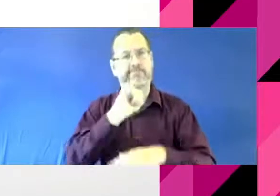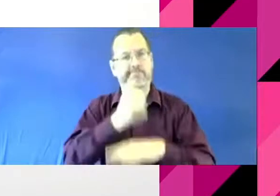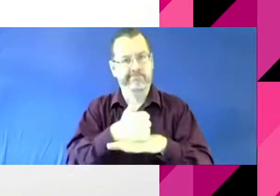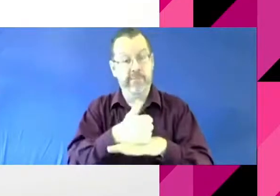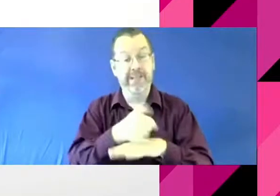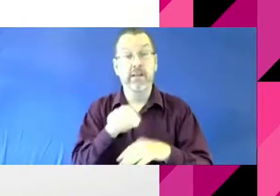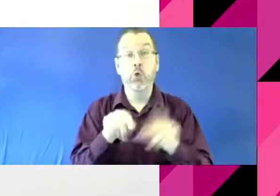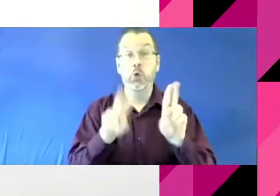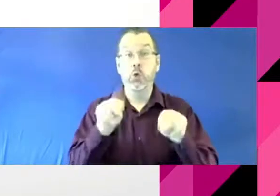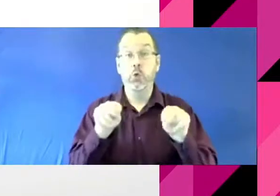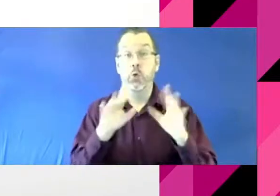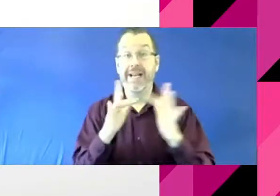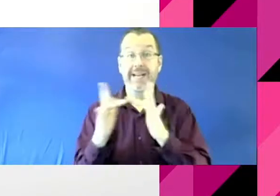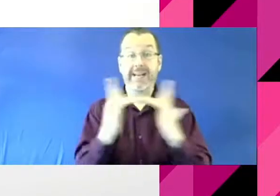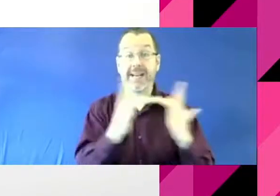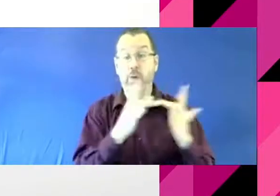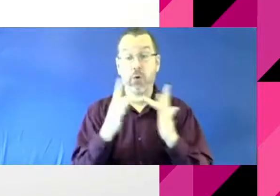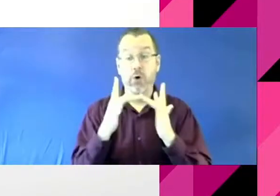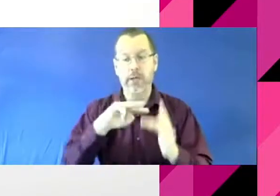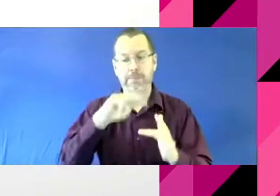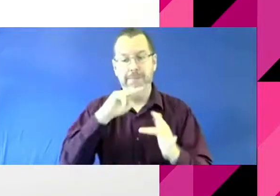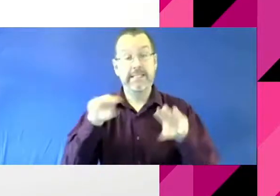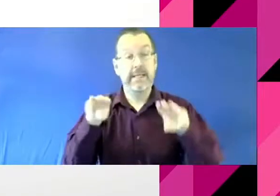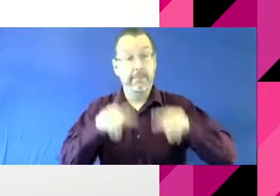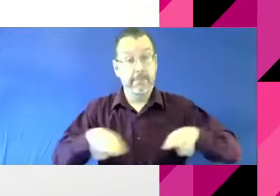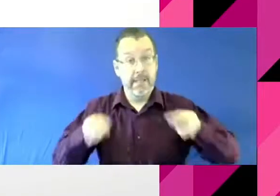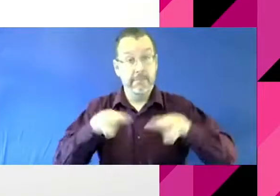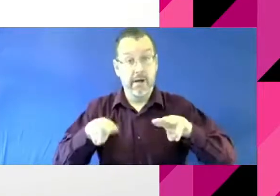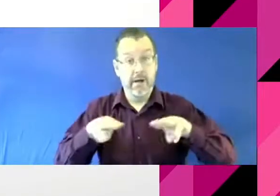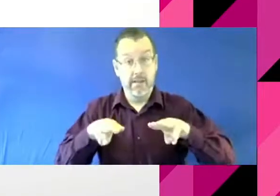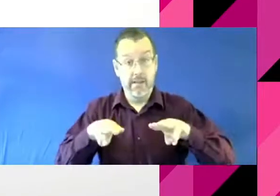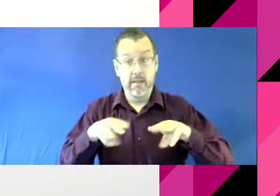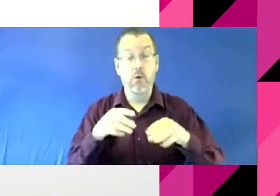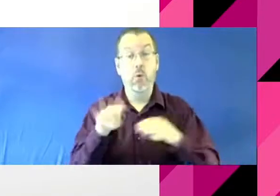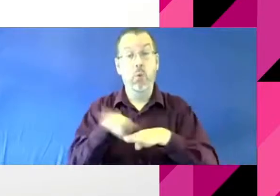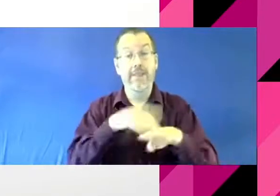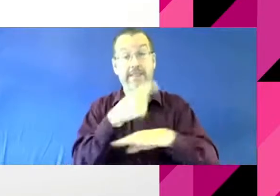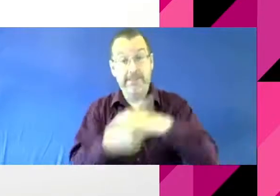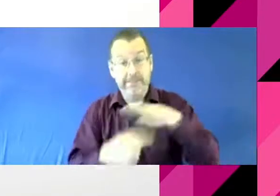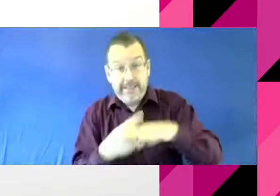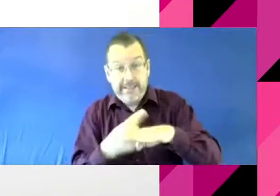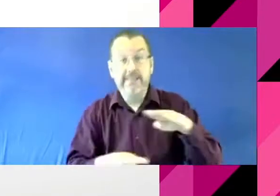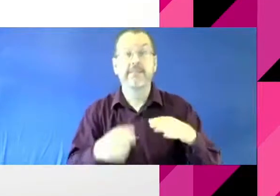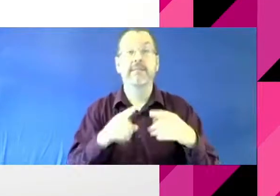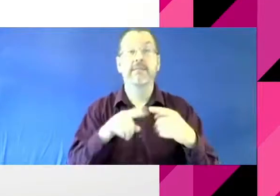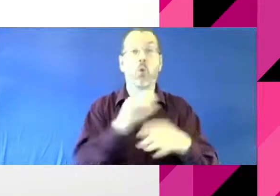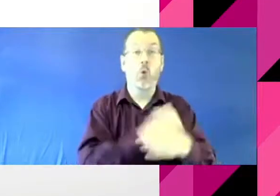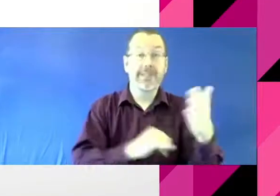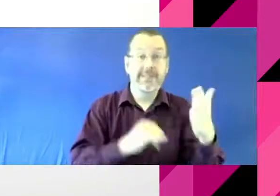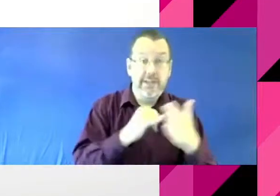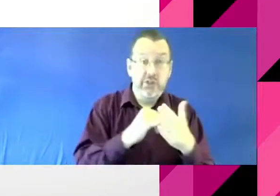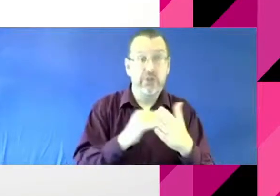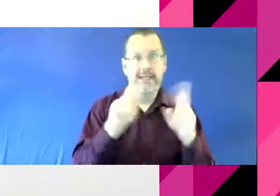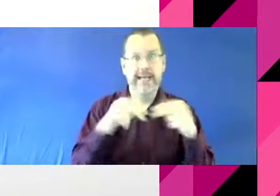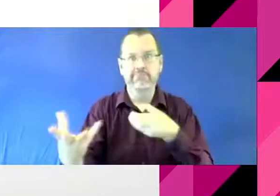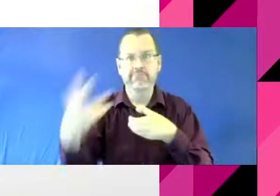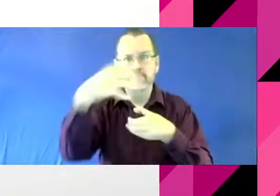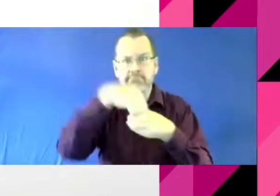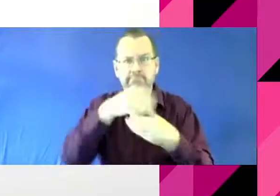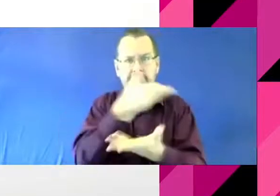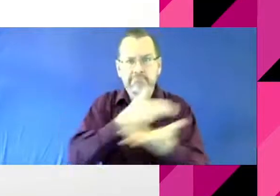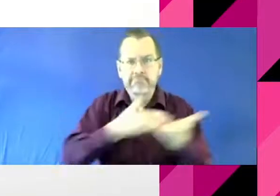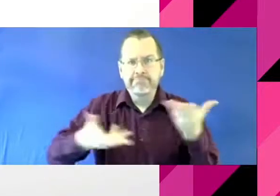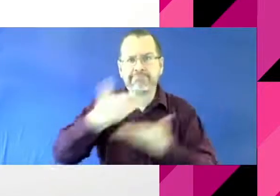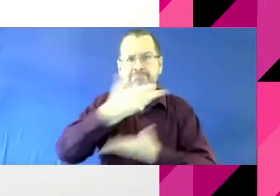provide people, support to people with disabilities and their organisations to take part in policy development,